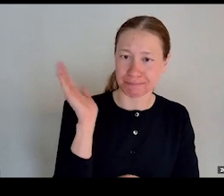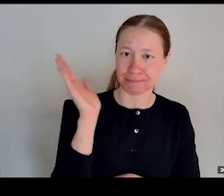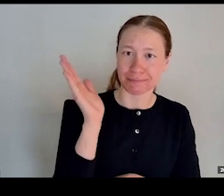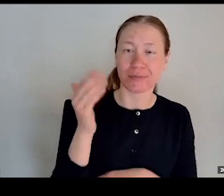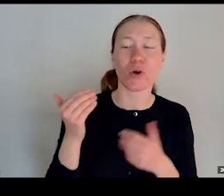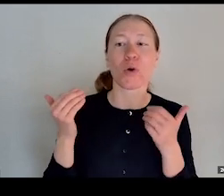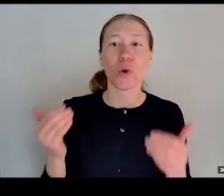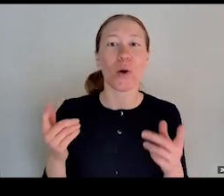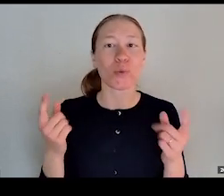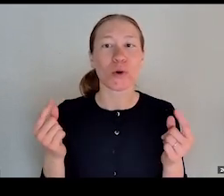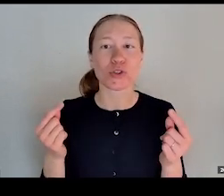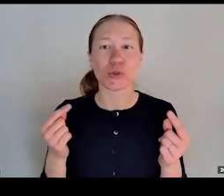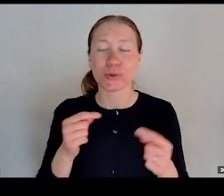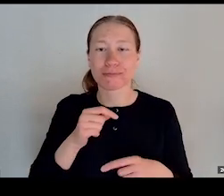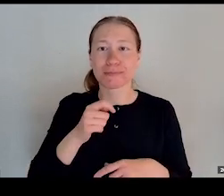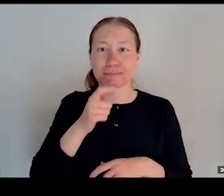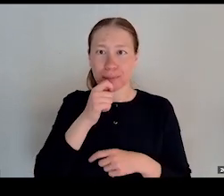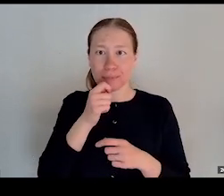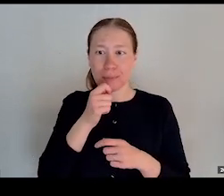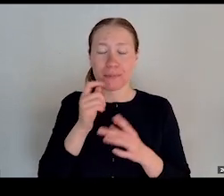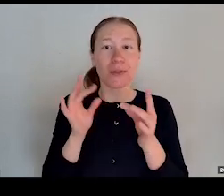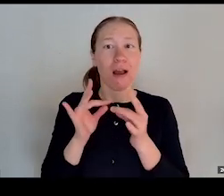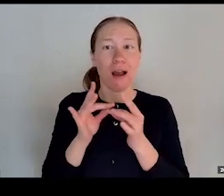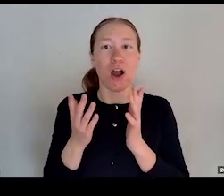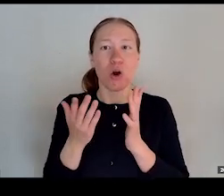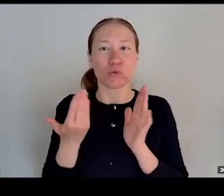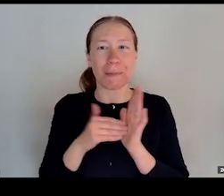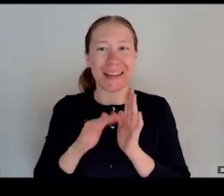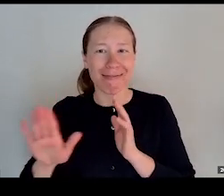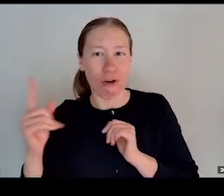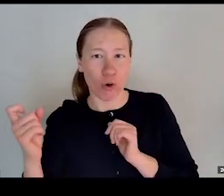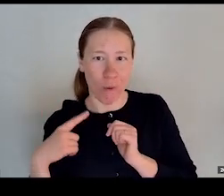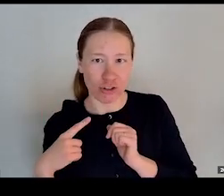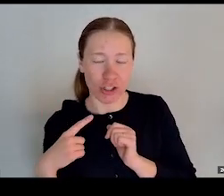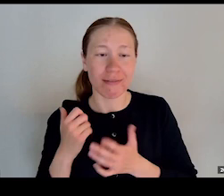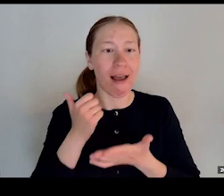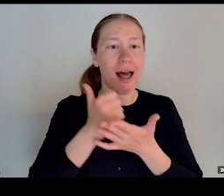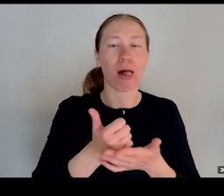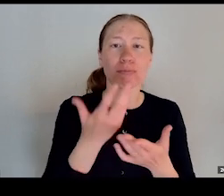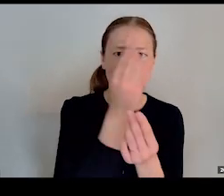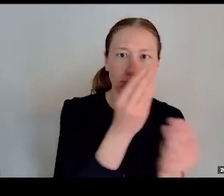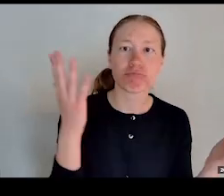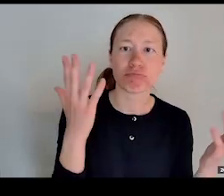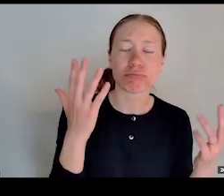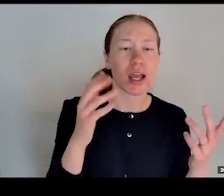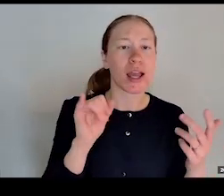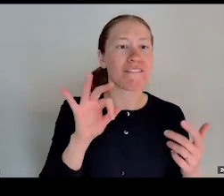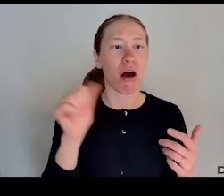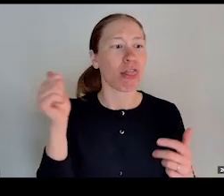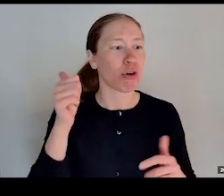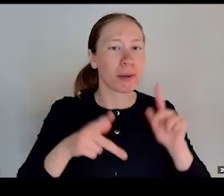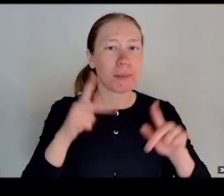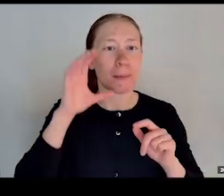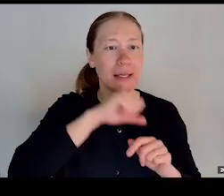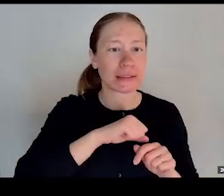this content into a microphone or repeat it in general in case other individuals were unable to hear it. They want to make sure